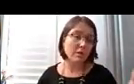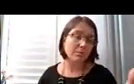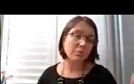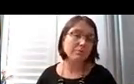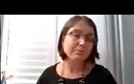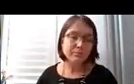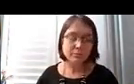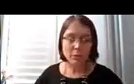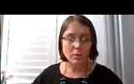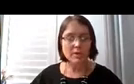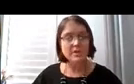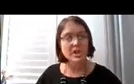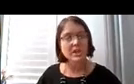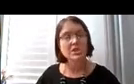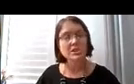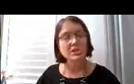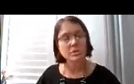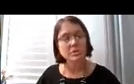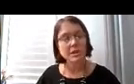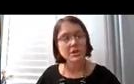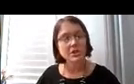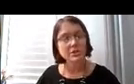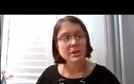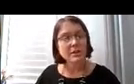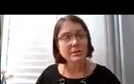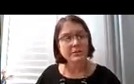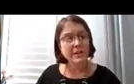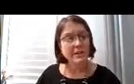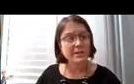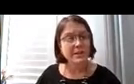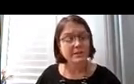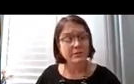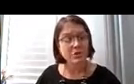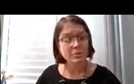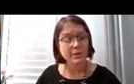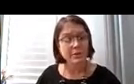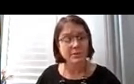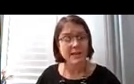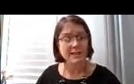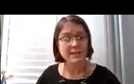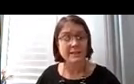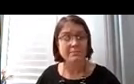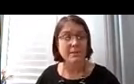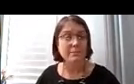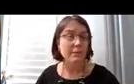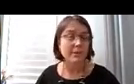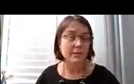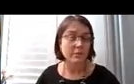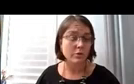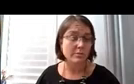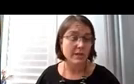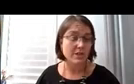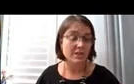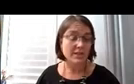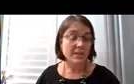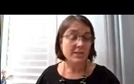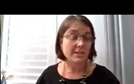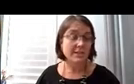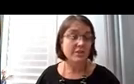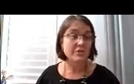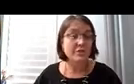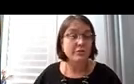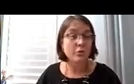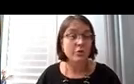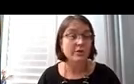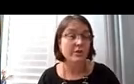for example, one of the challenges is automation. 58% of jobs in hospitality may be at risk of automation.